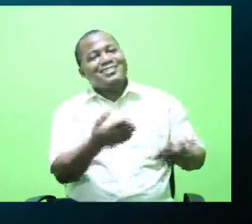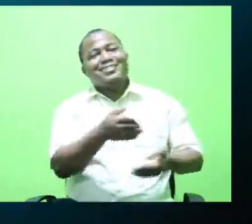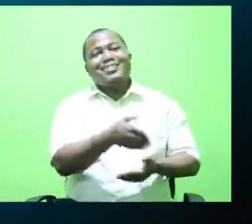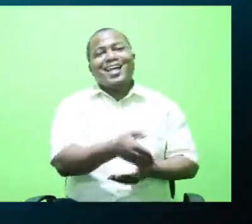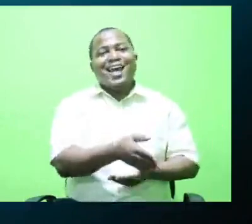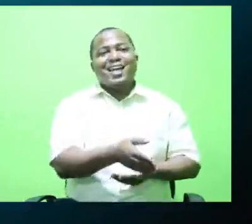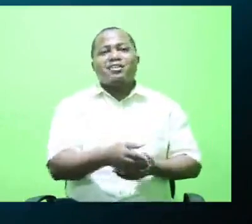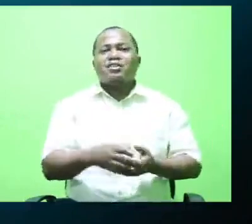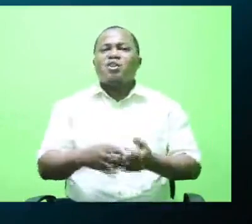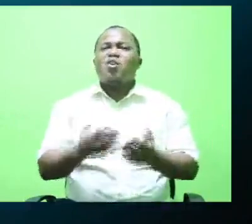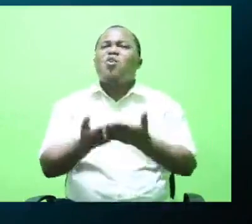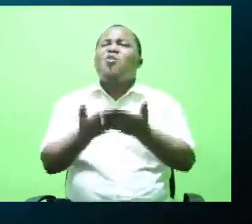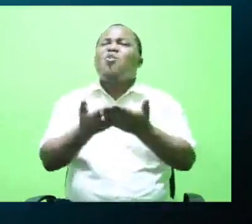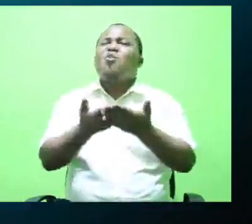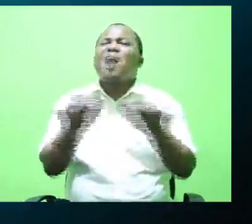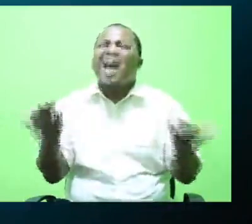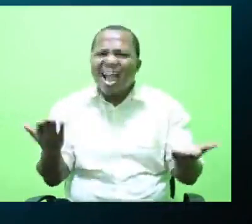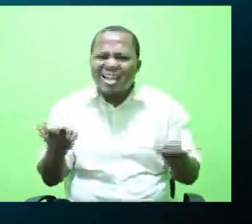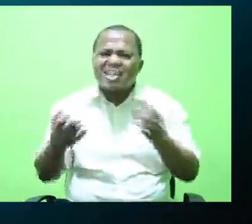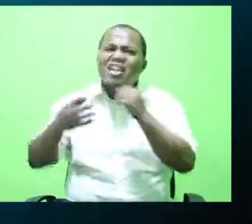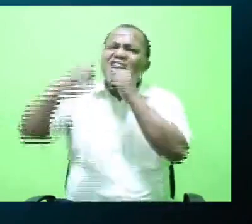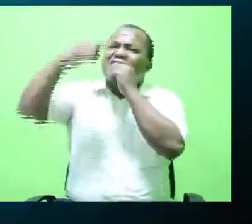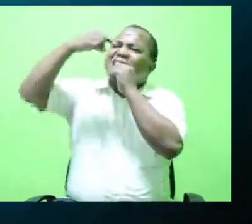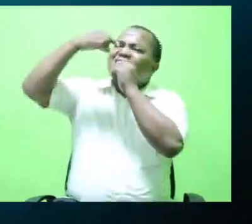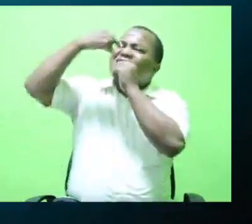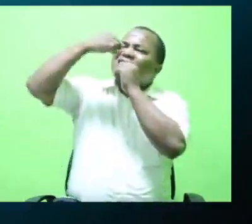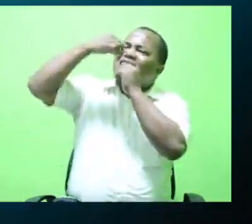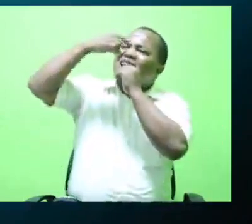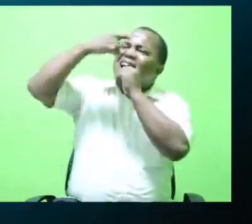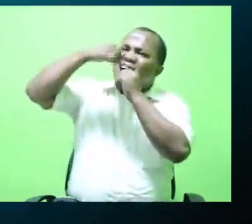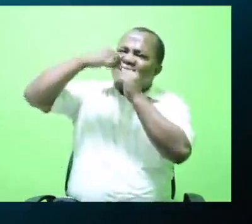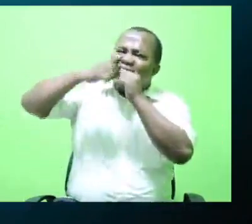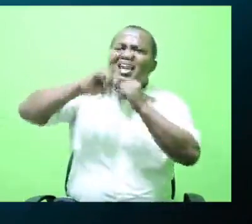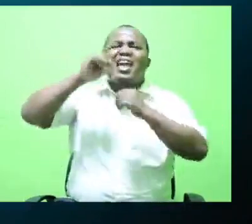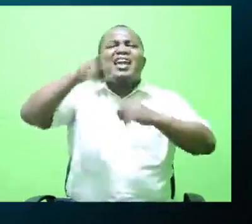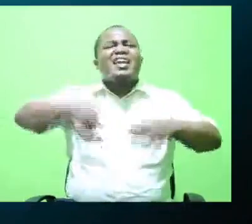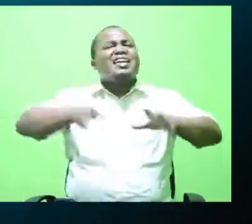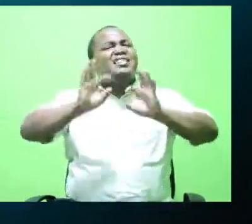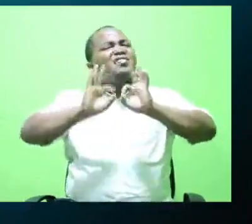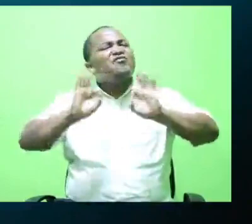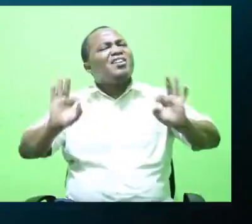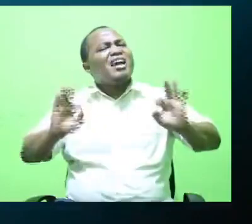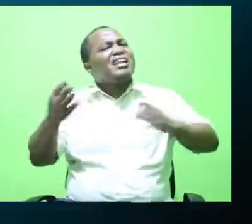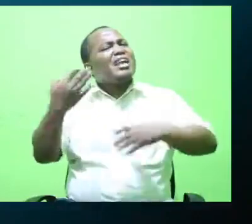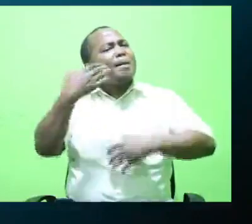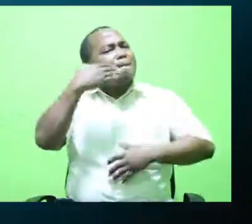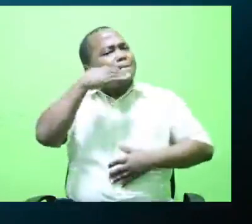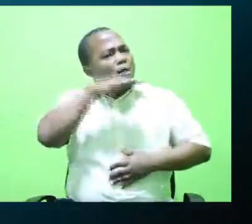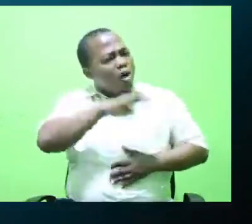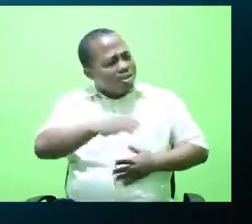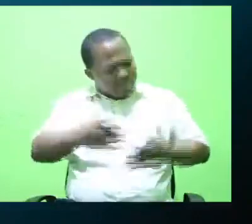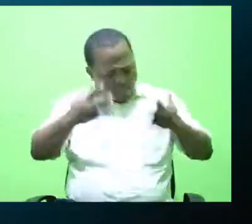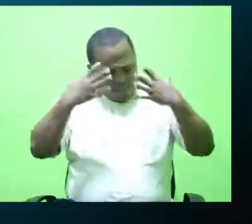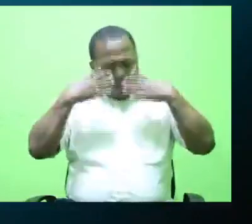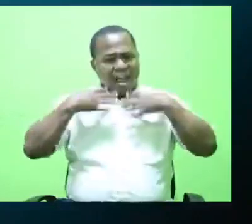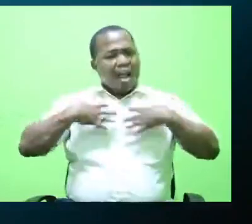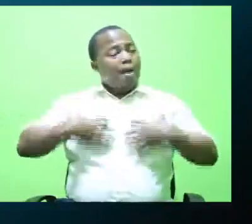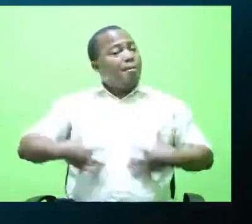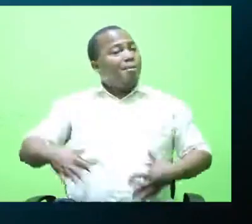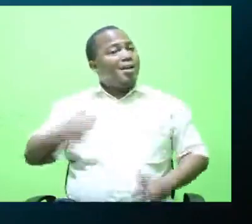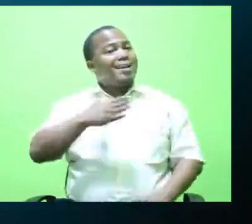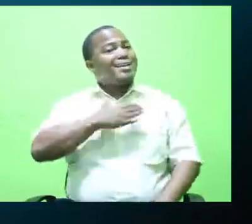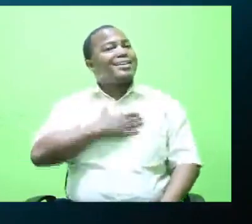What is that? Why vaccination is very important to our